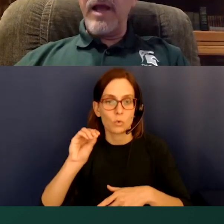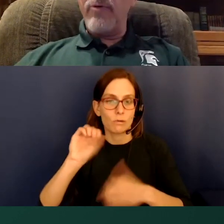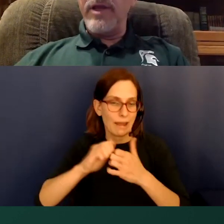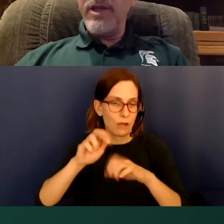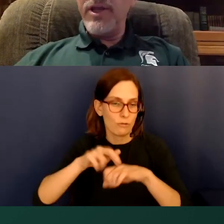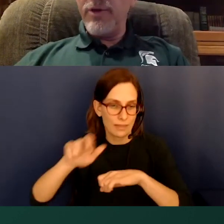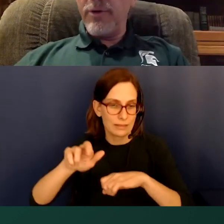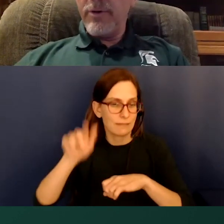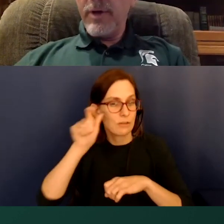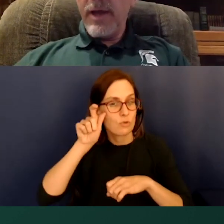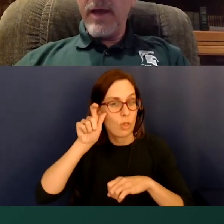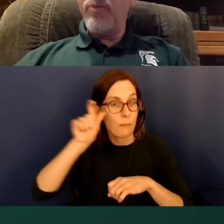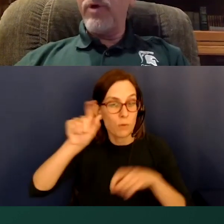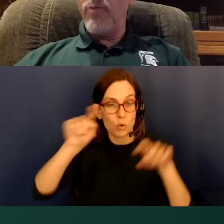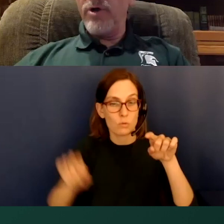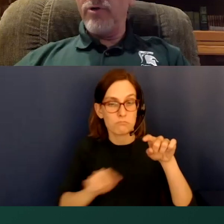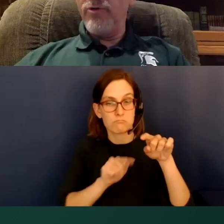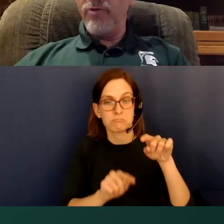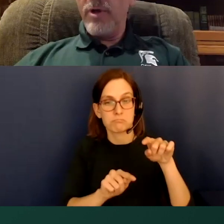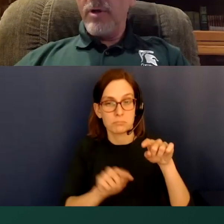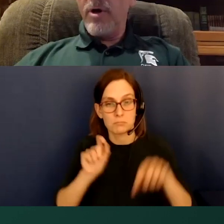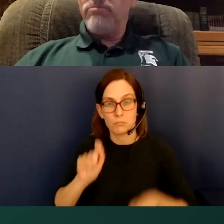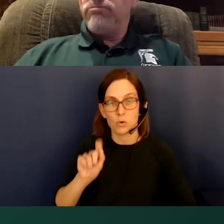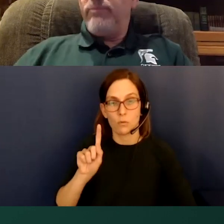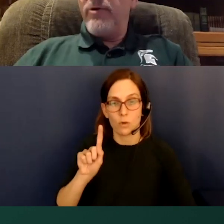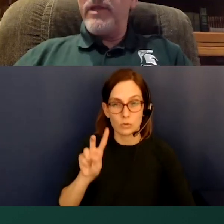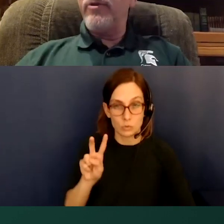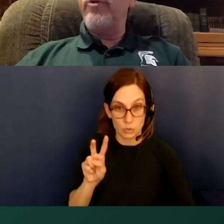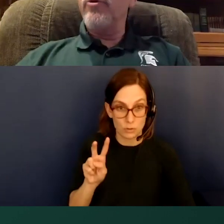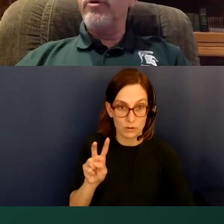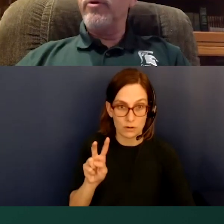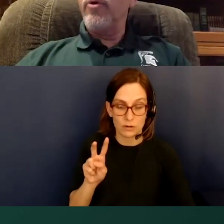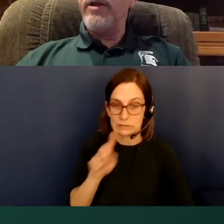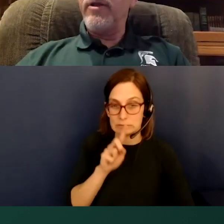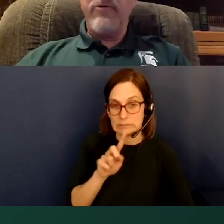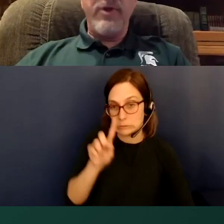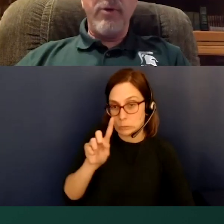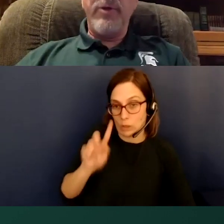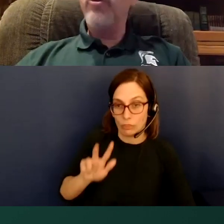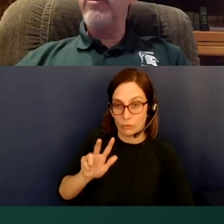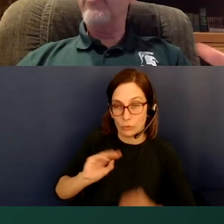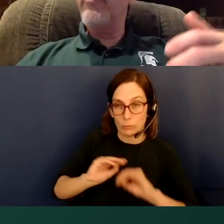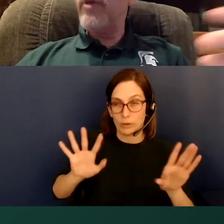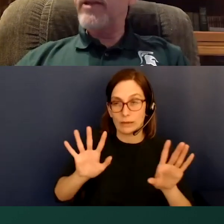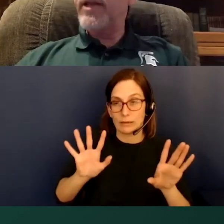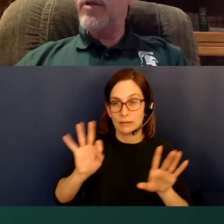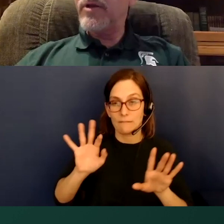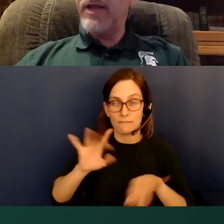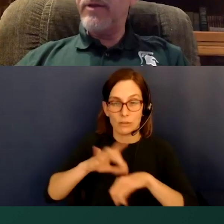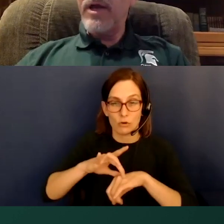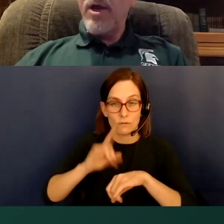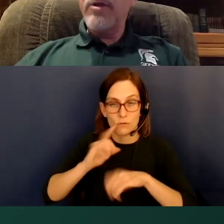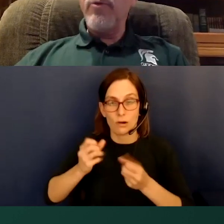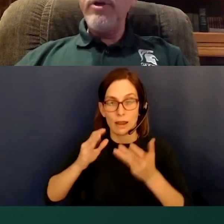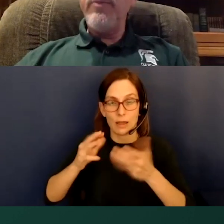is down here at 0.12, barely a third the brightness of the Earth in terms of reflecting